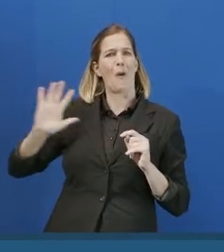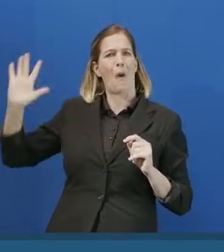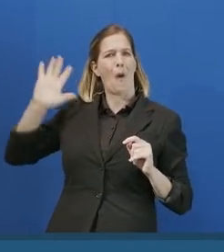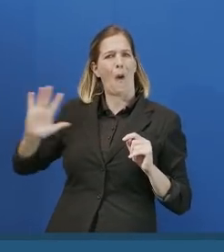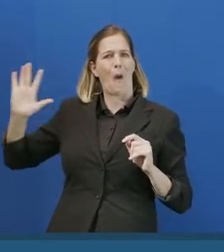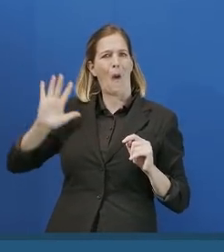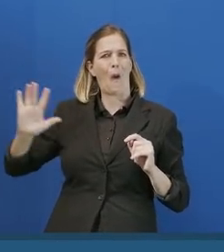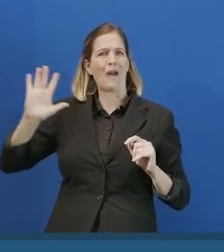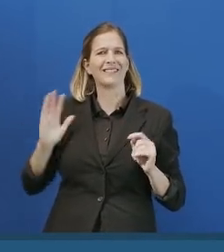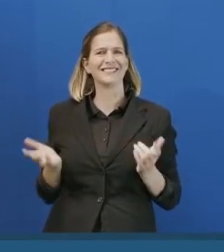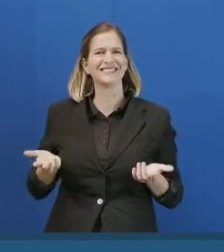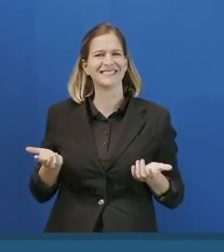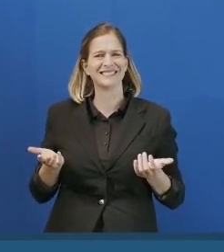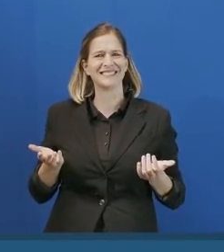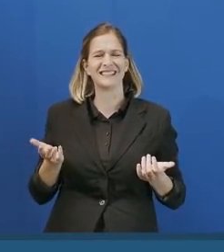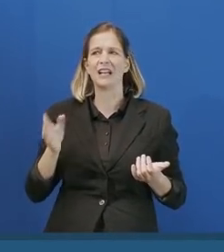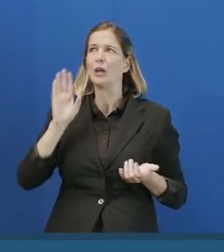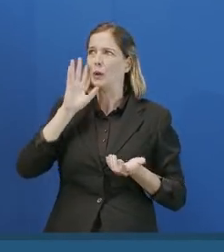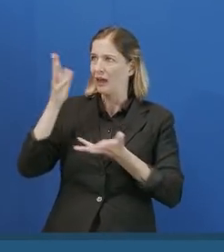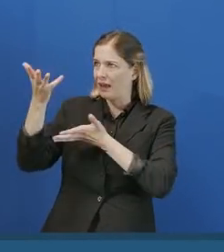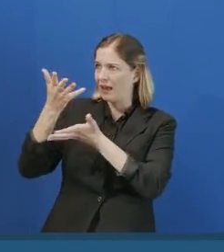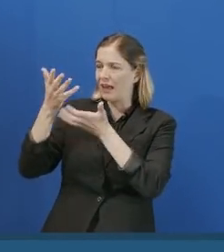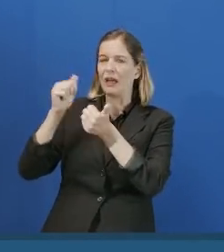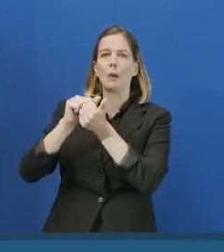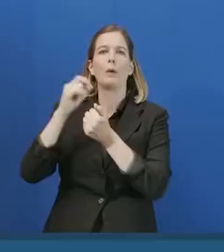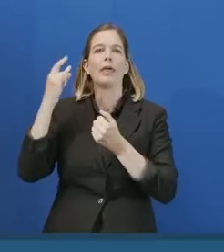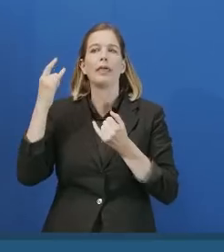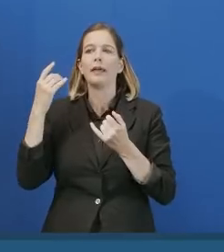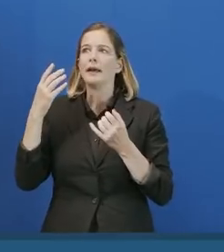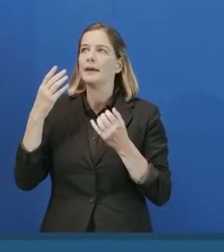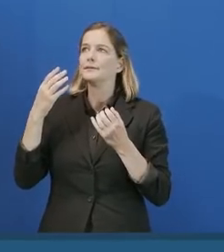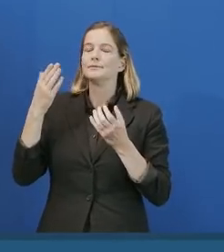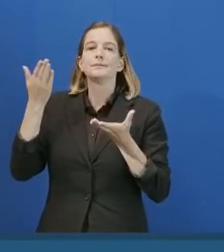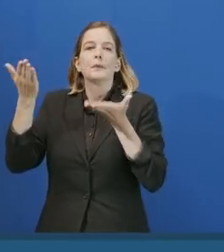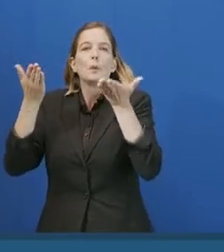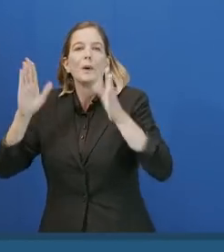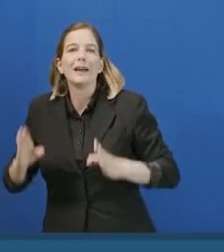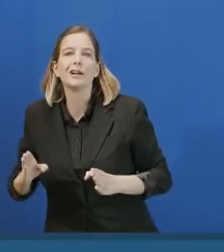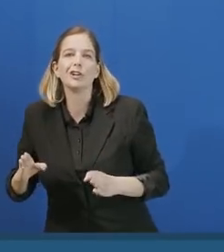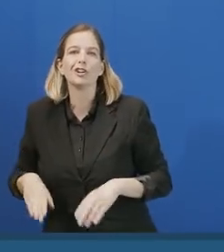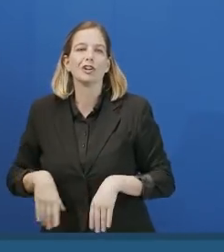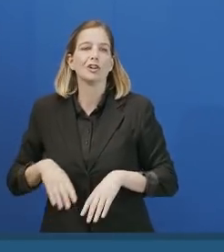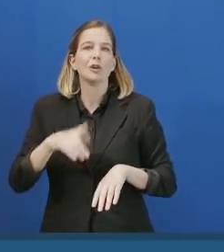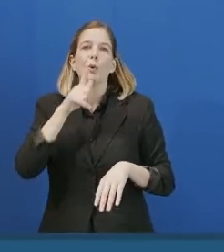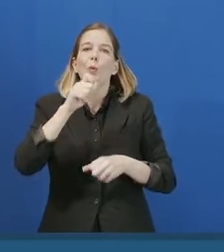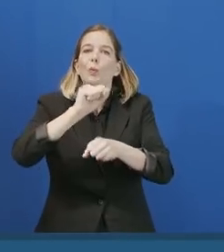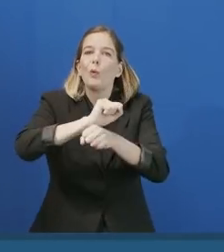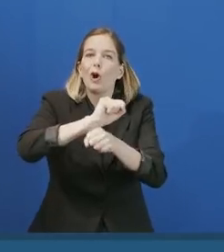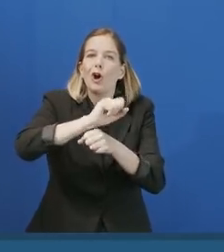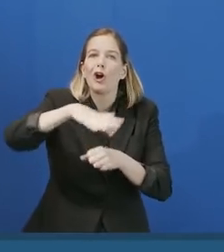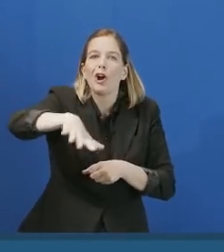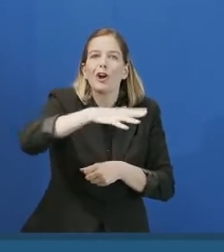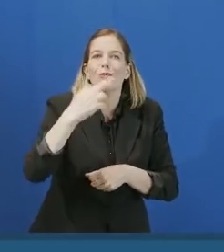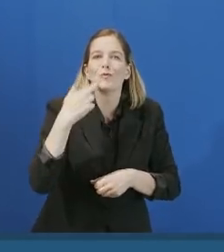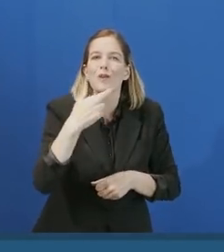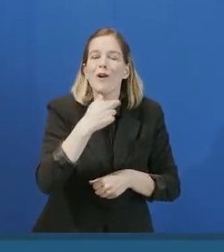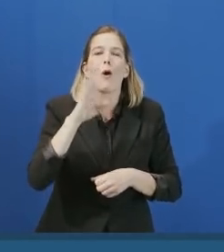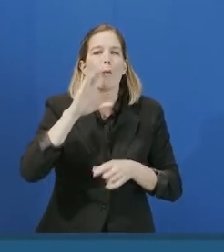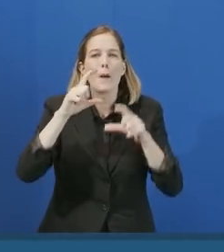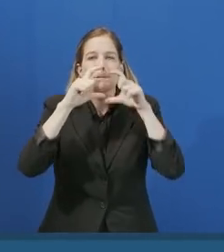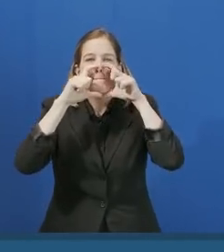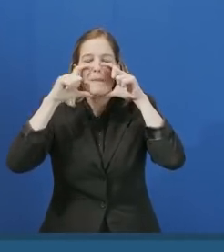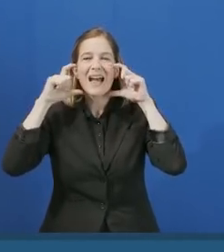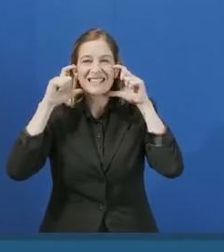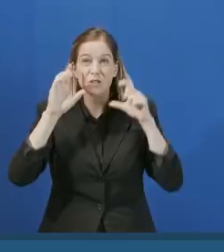workers and service workers wearing masks. Rather than coming to your table and asking you what you'd like to drink,